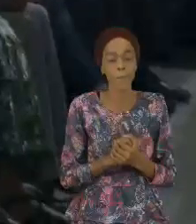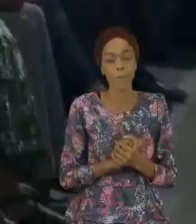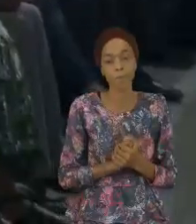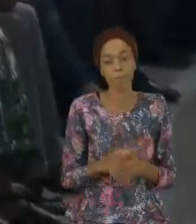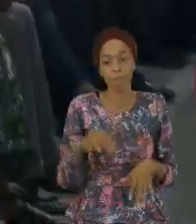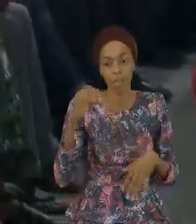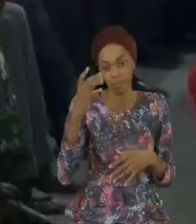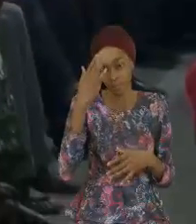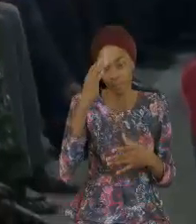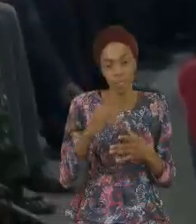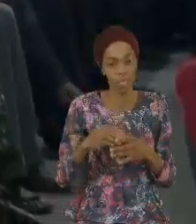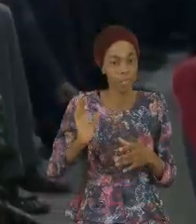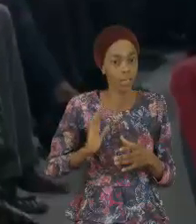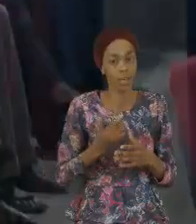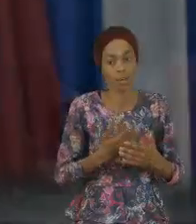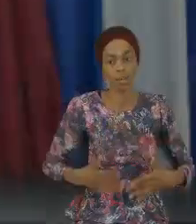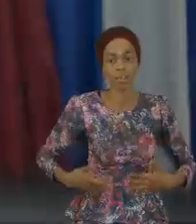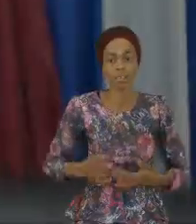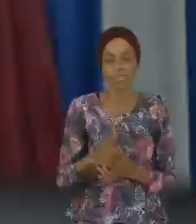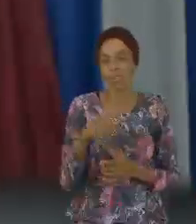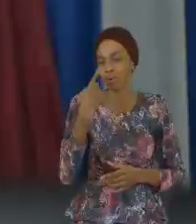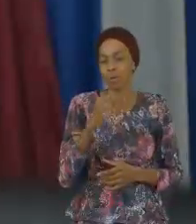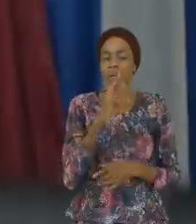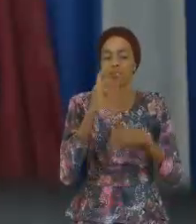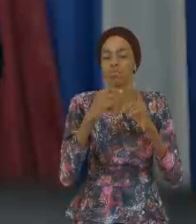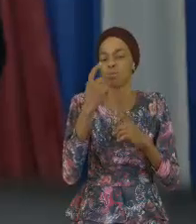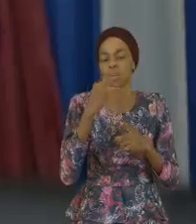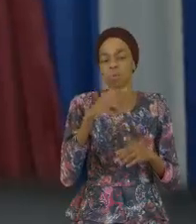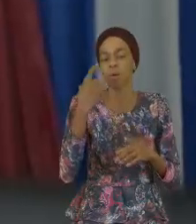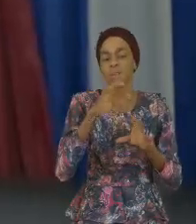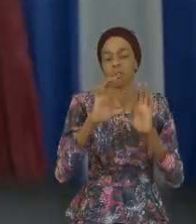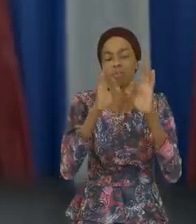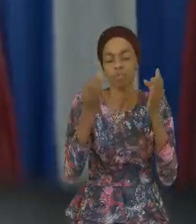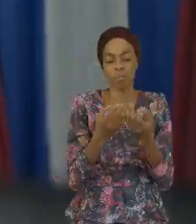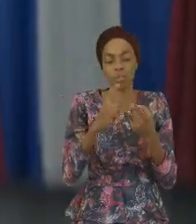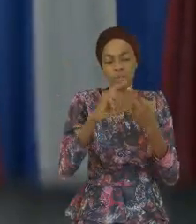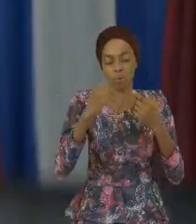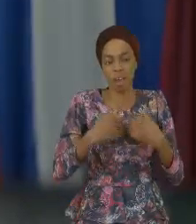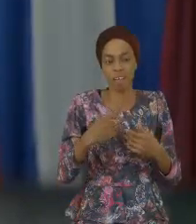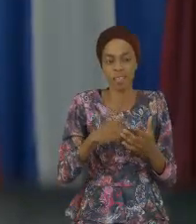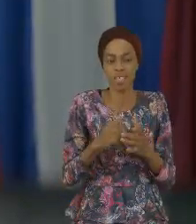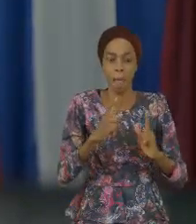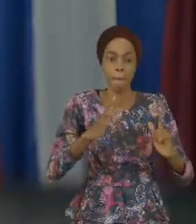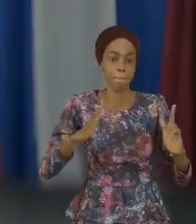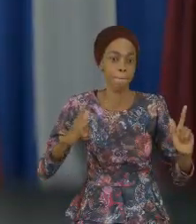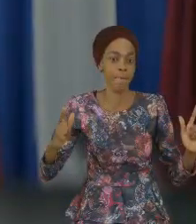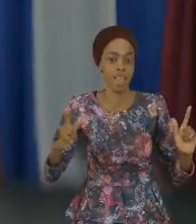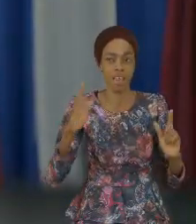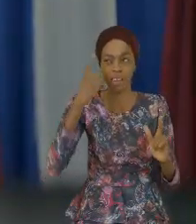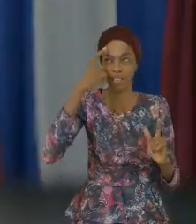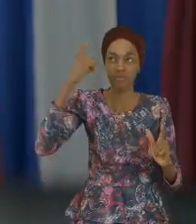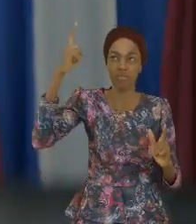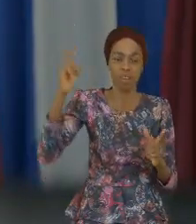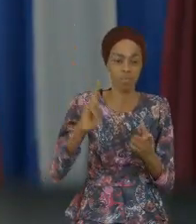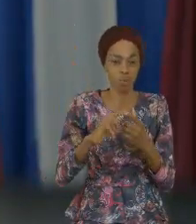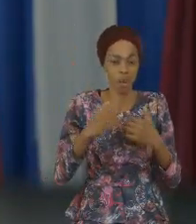our land, who do I think I am, and who is my family to have this dream and this ideal